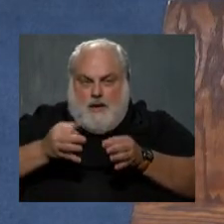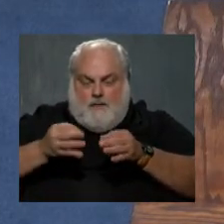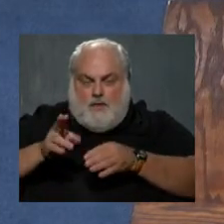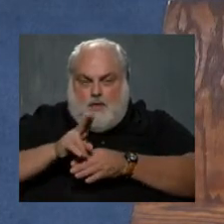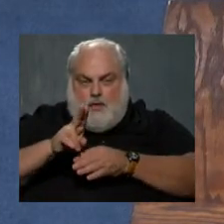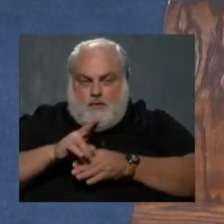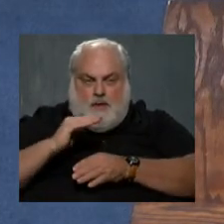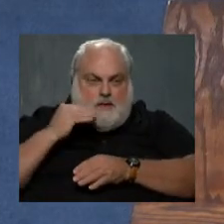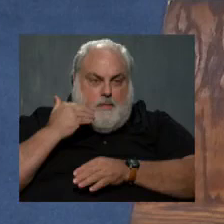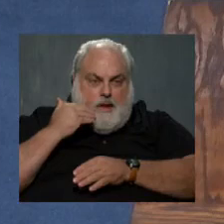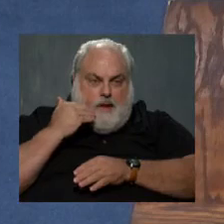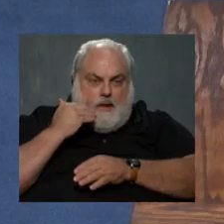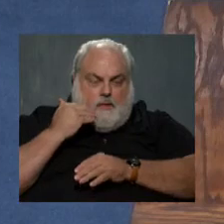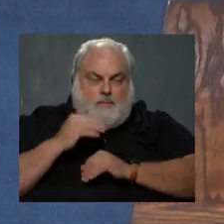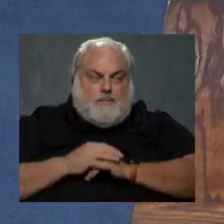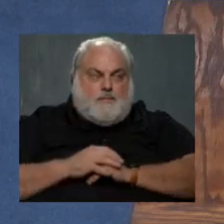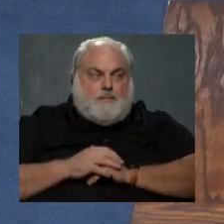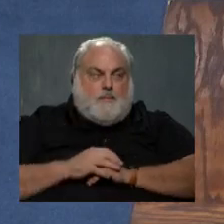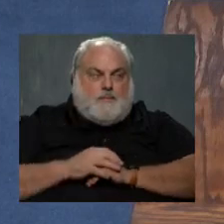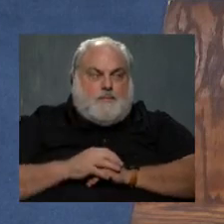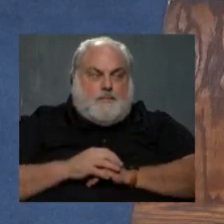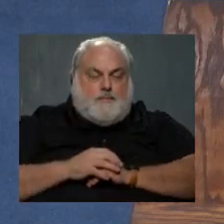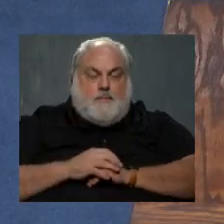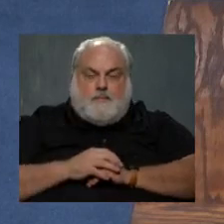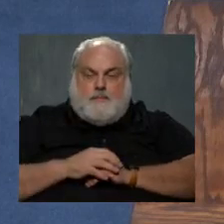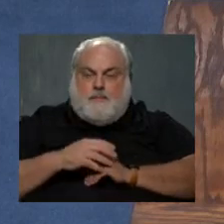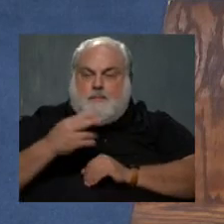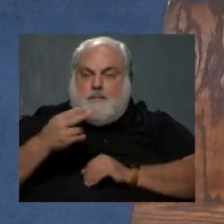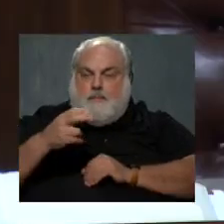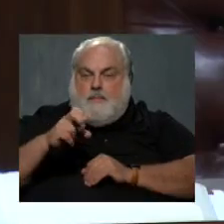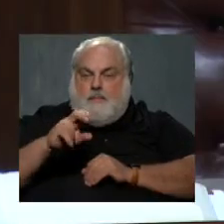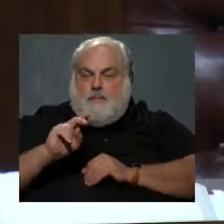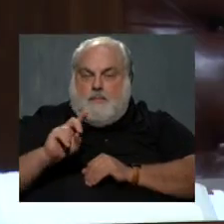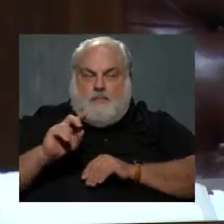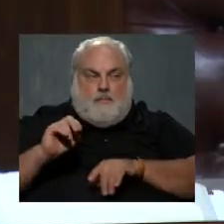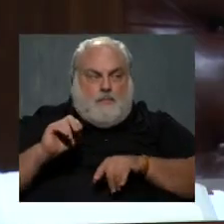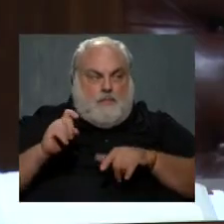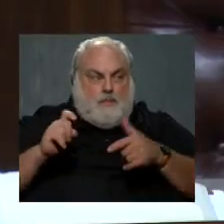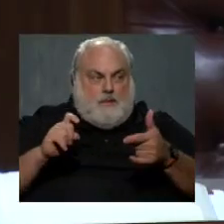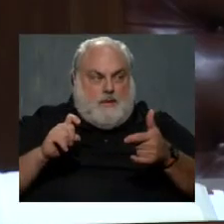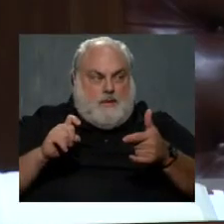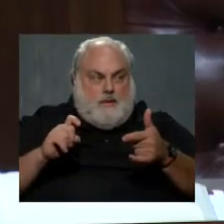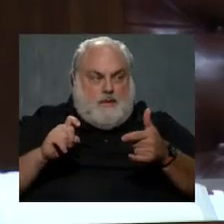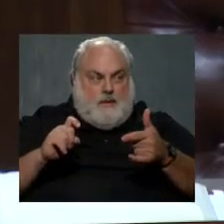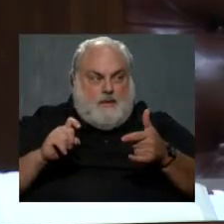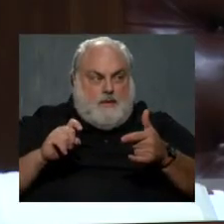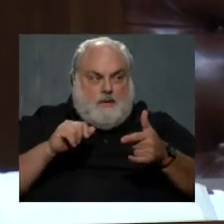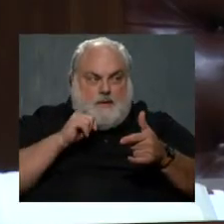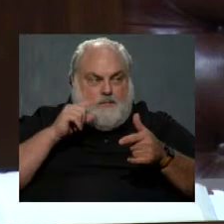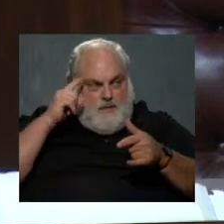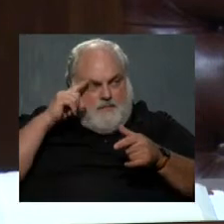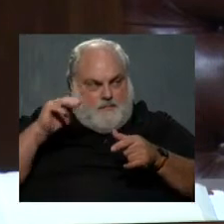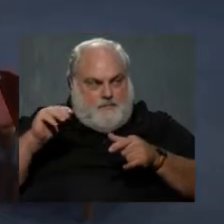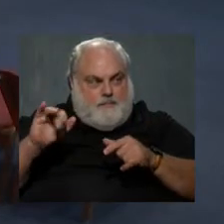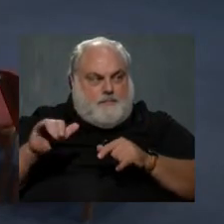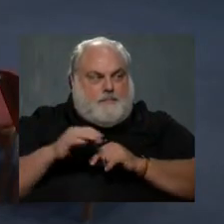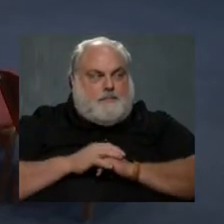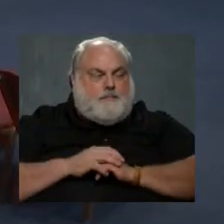tobacco. Okay. Thank you. Director Hendricks? That's on the next. It's, no, not for him.